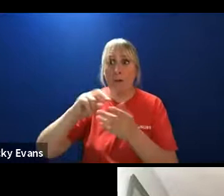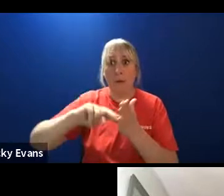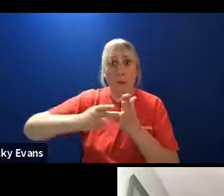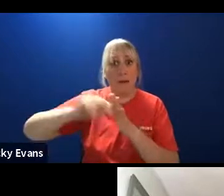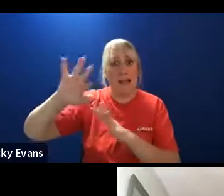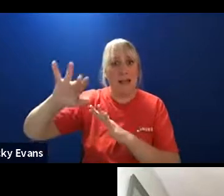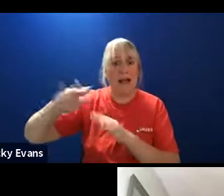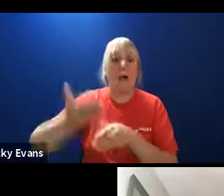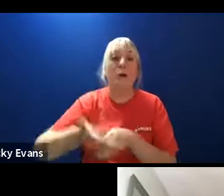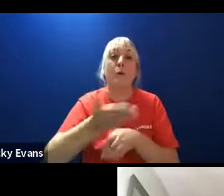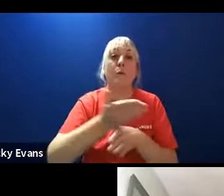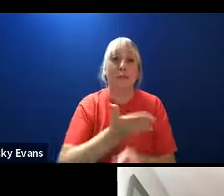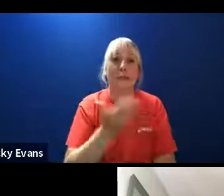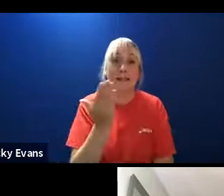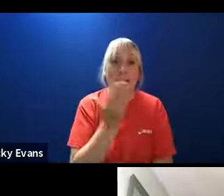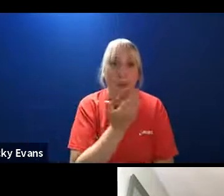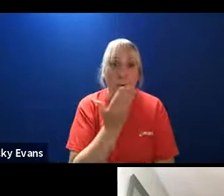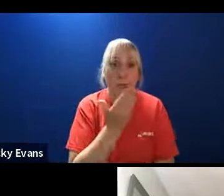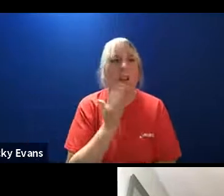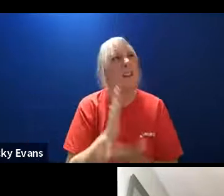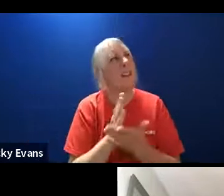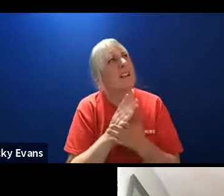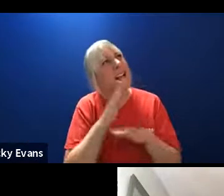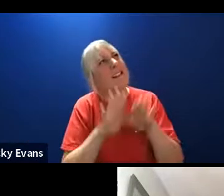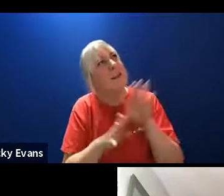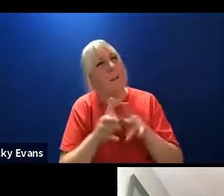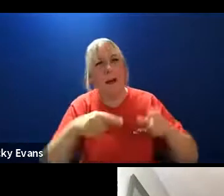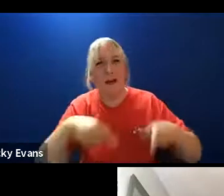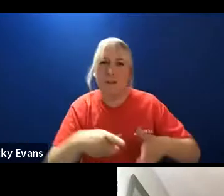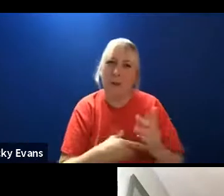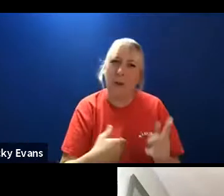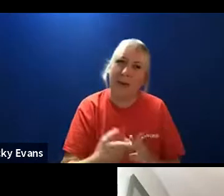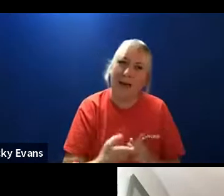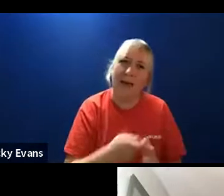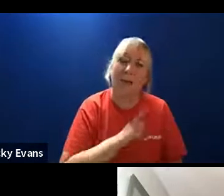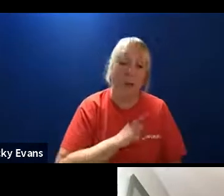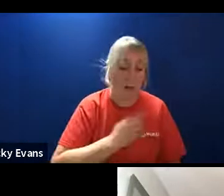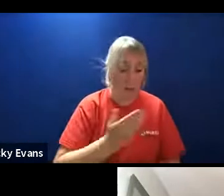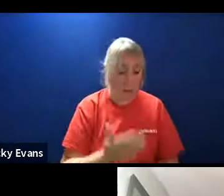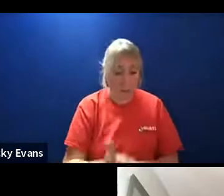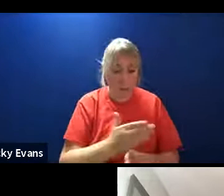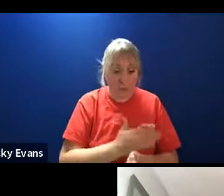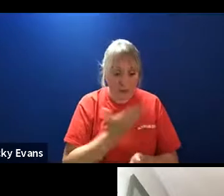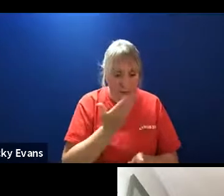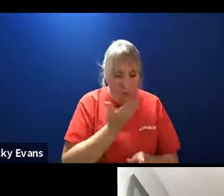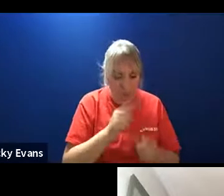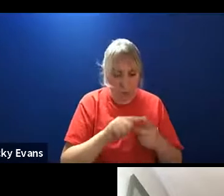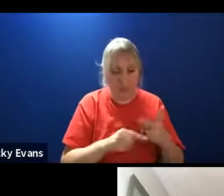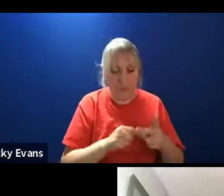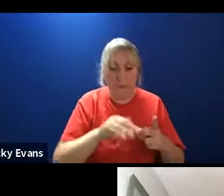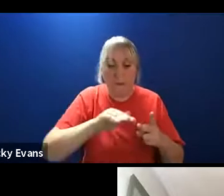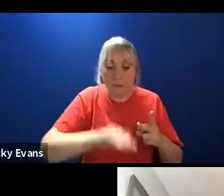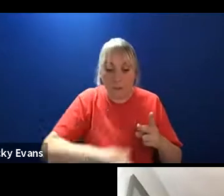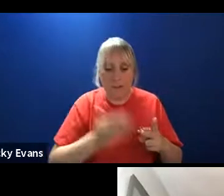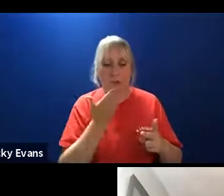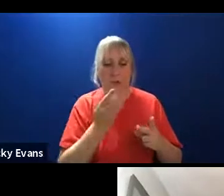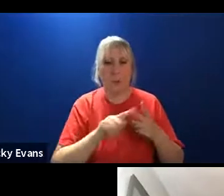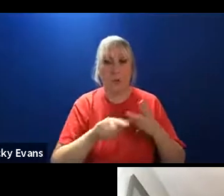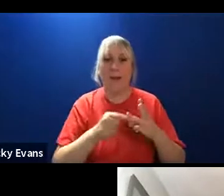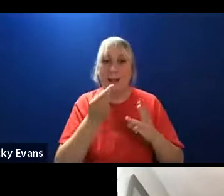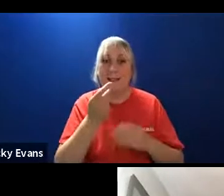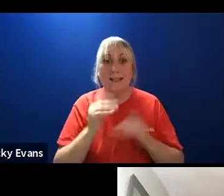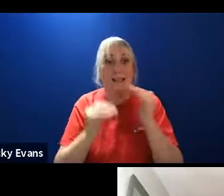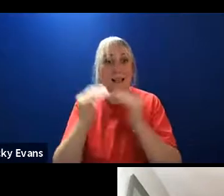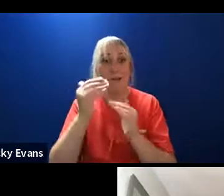preschools. It is fairly similar to here. They have preschools, primary schools, secondary schools, university. I think